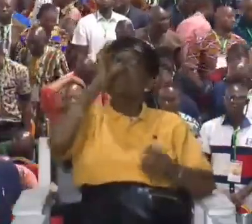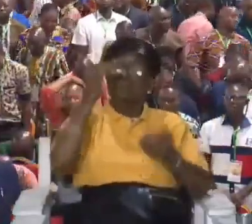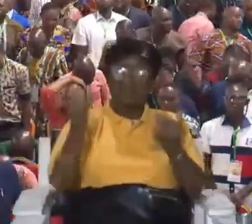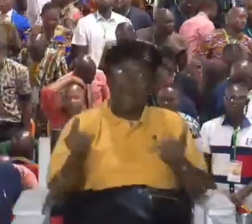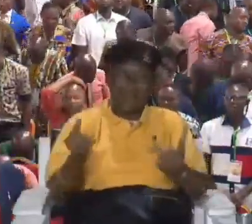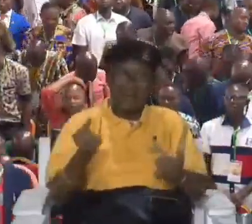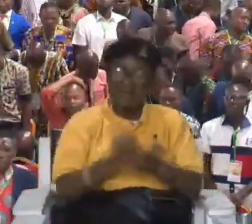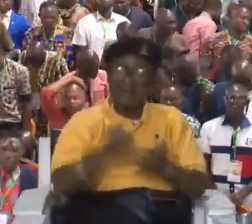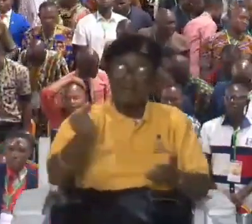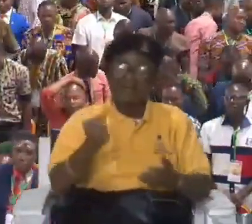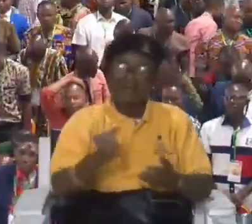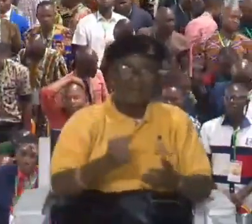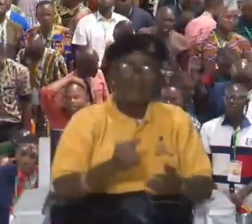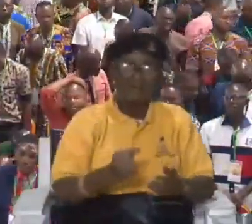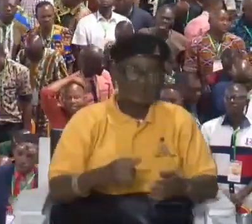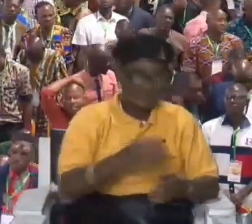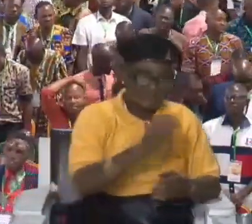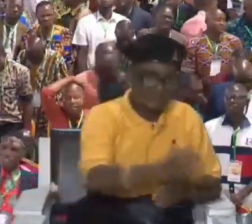Let the heavenly fire fall.